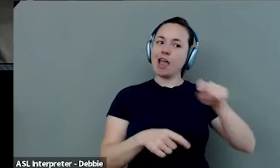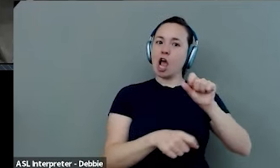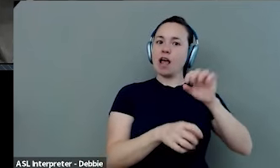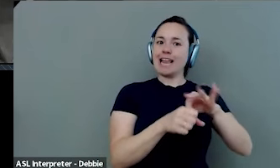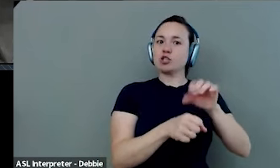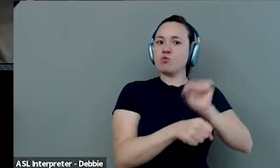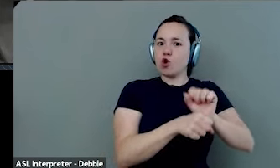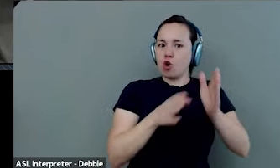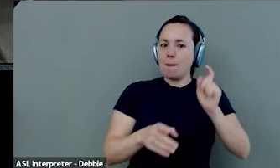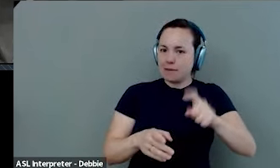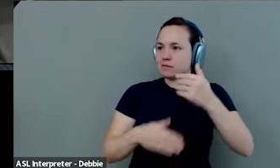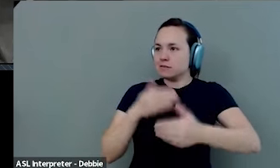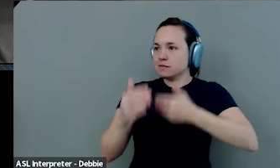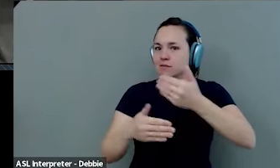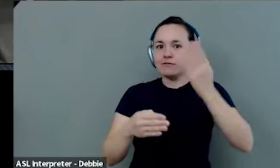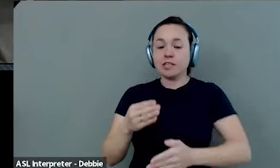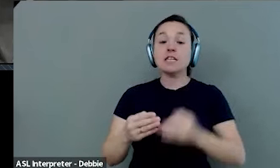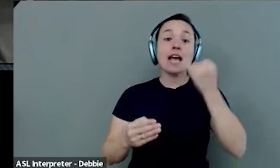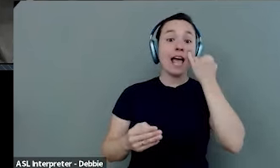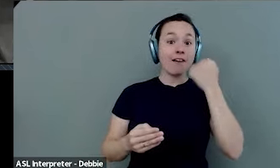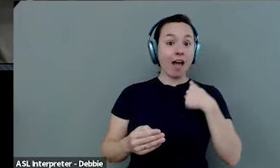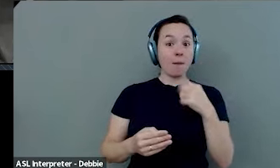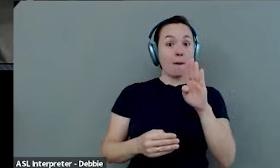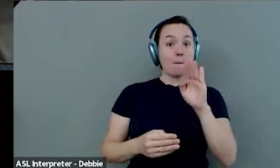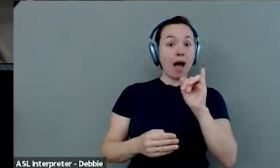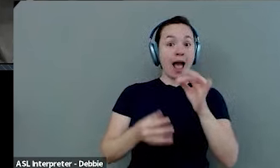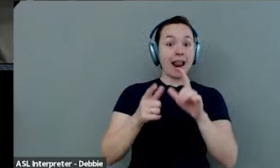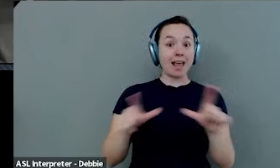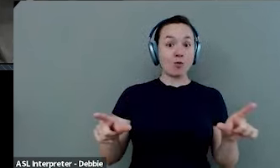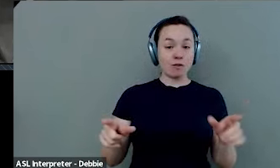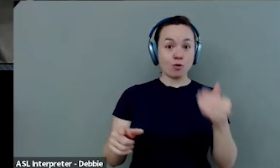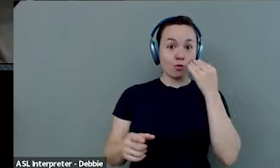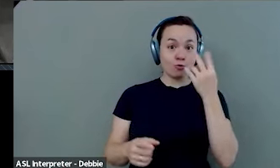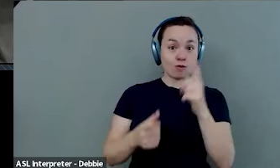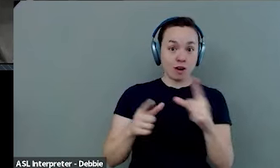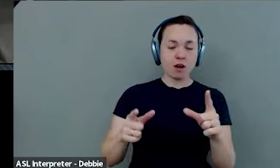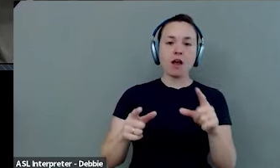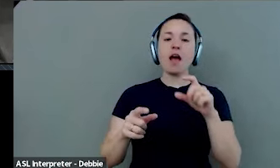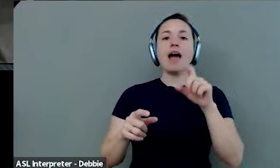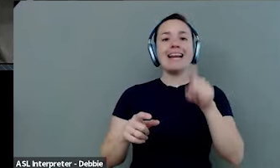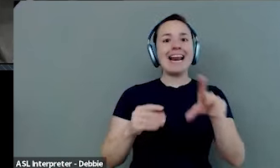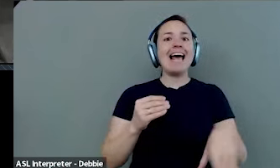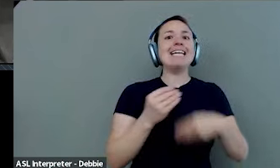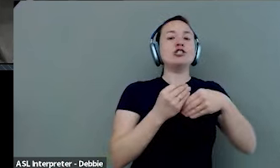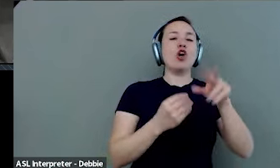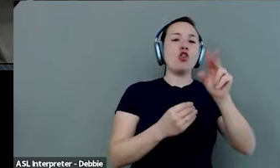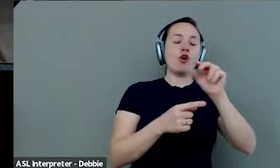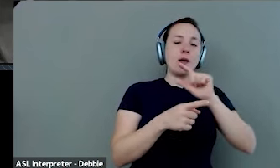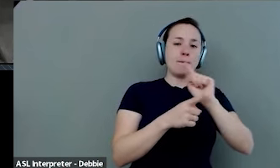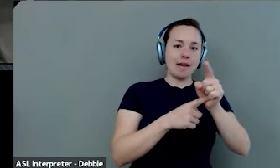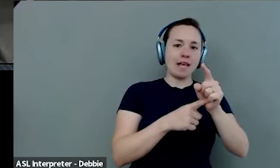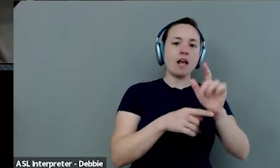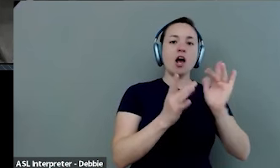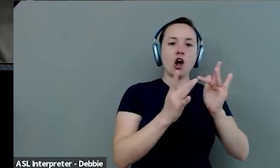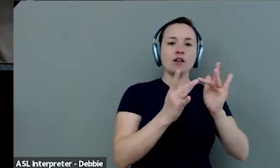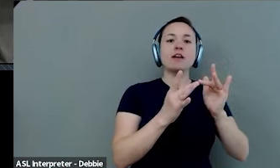if the election worker is a bilingual election worker, they will also take an additional 30-minute online training in their